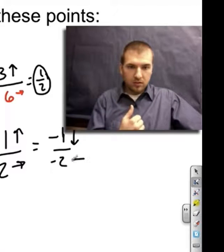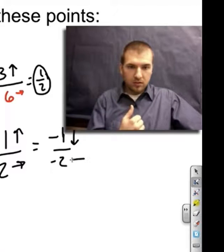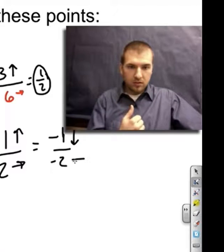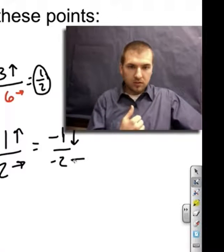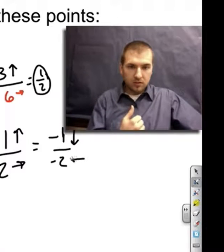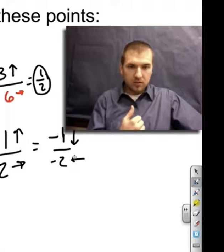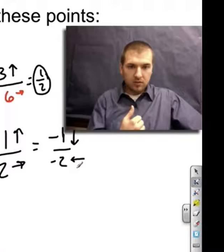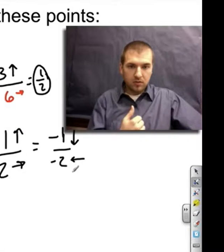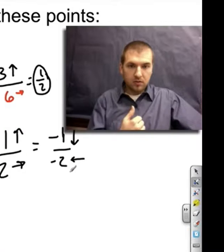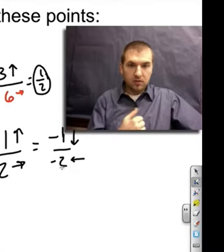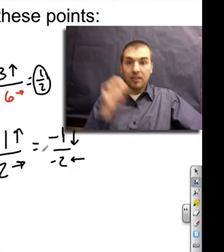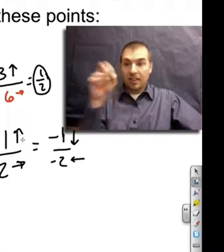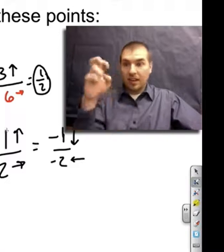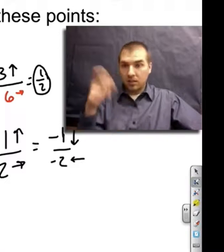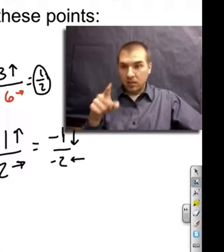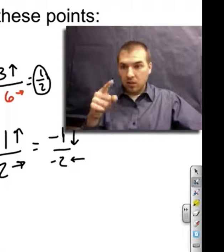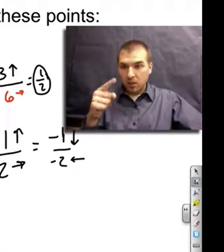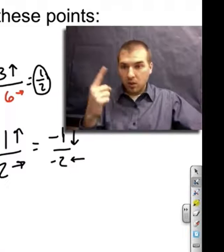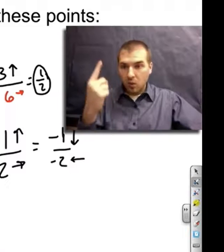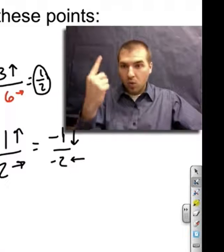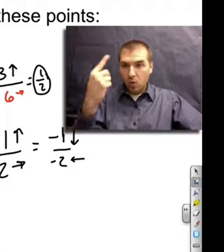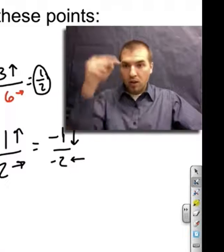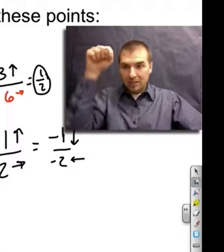to the left.